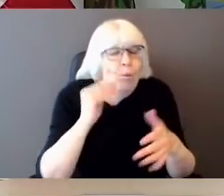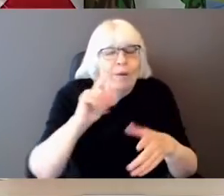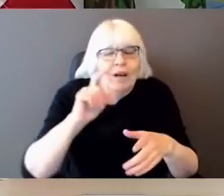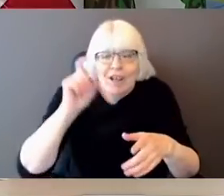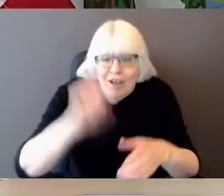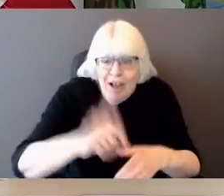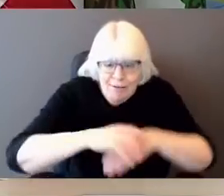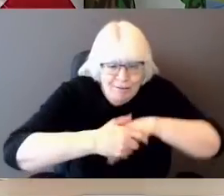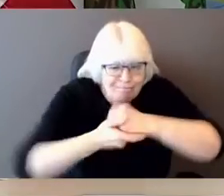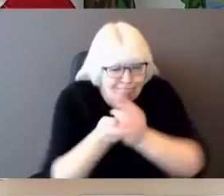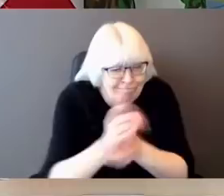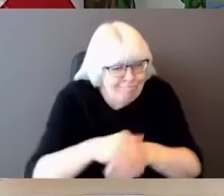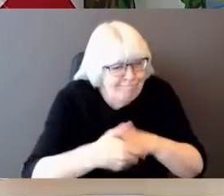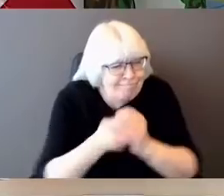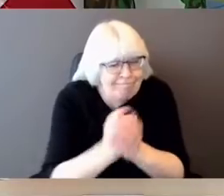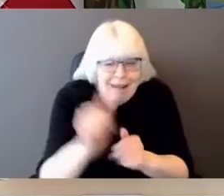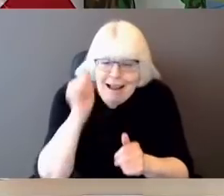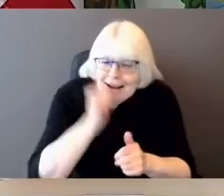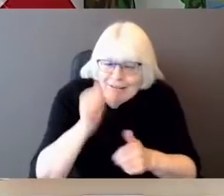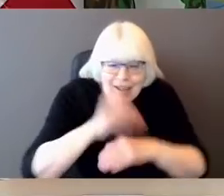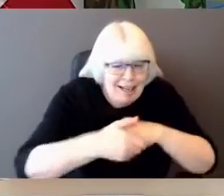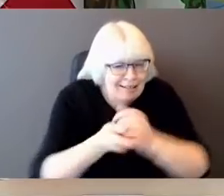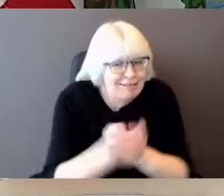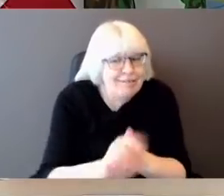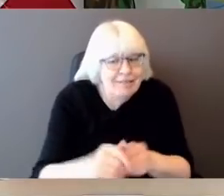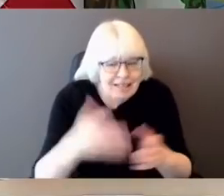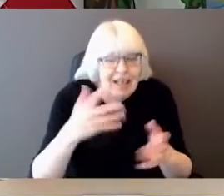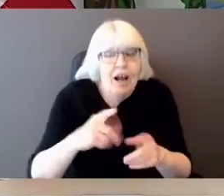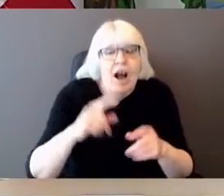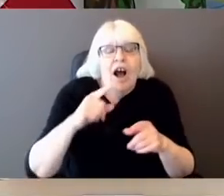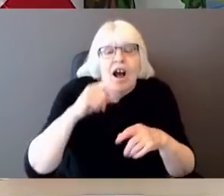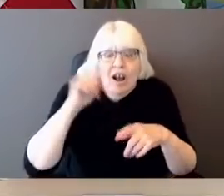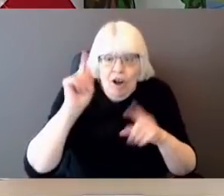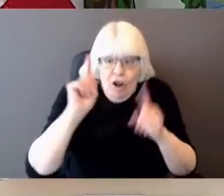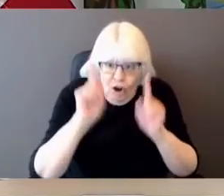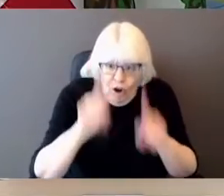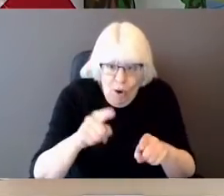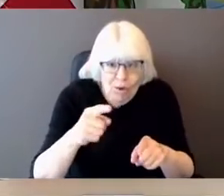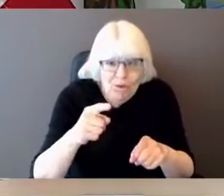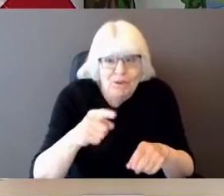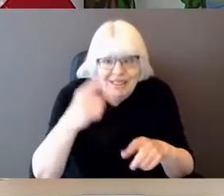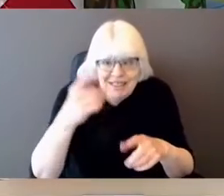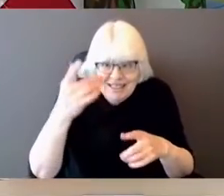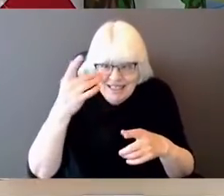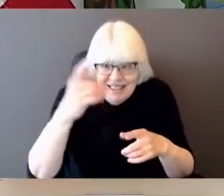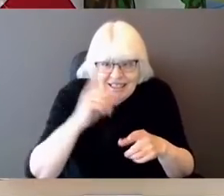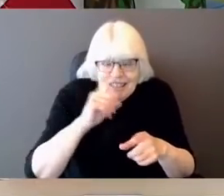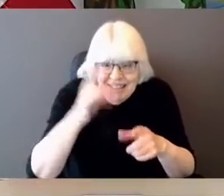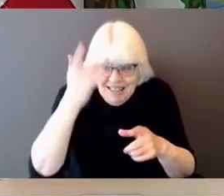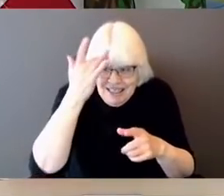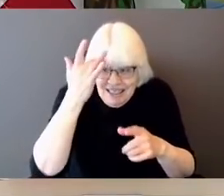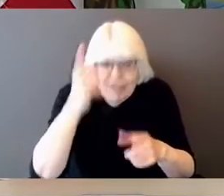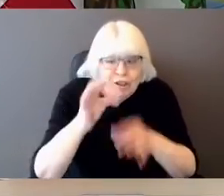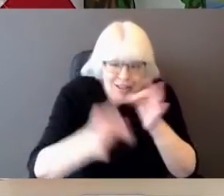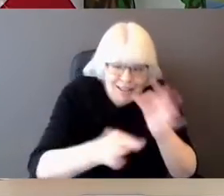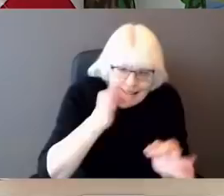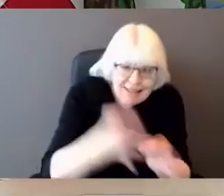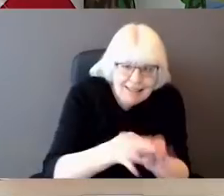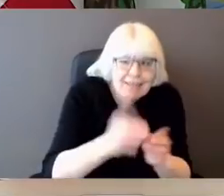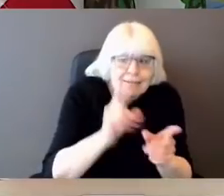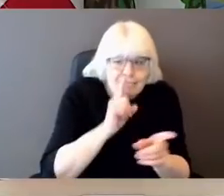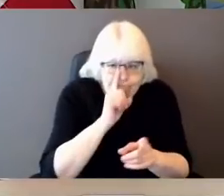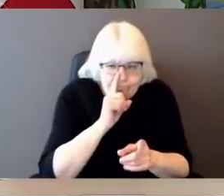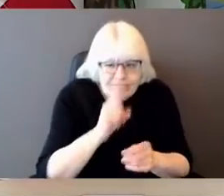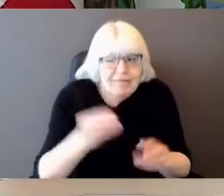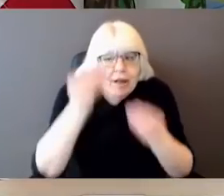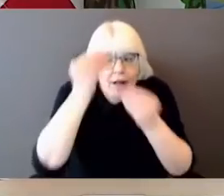get COVID-19, you can protect others by staying home when ill and notifying your close contacts if you test positive for the virus. And these are all the same things we've